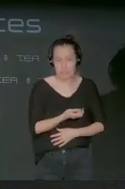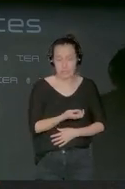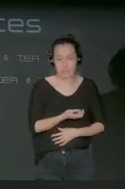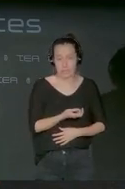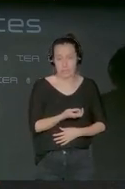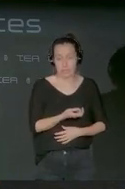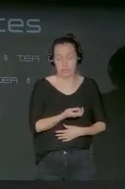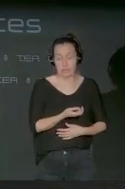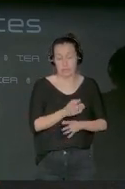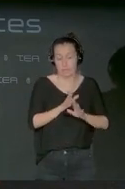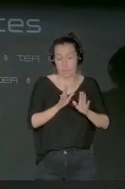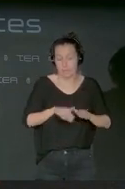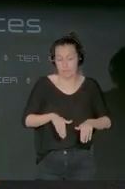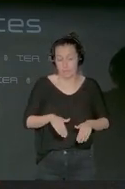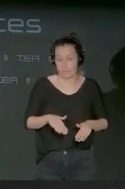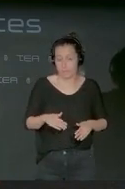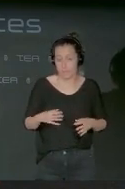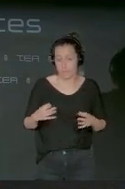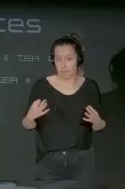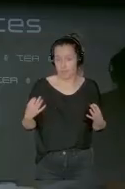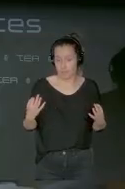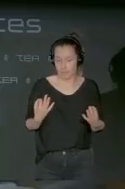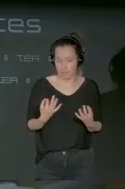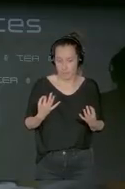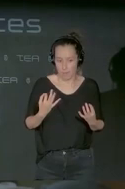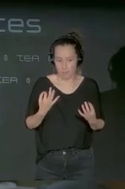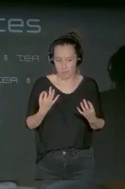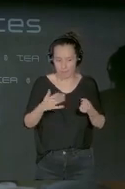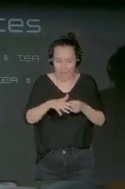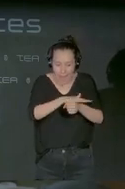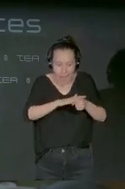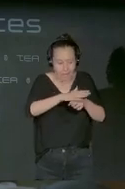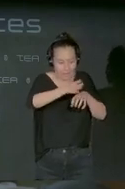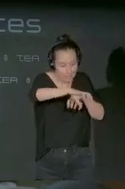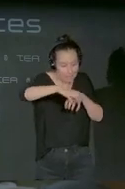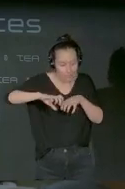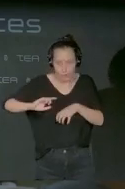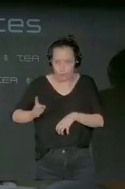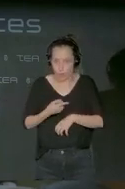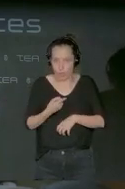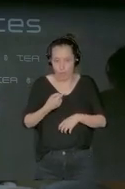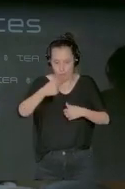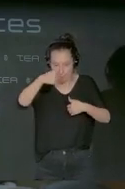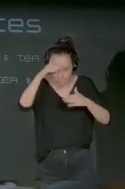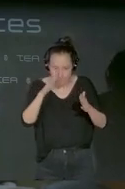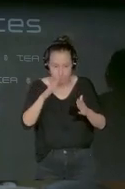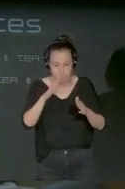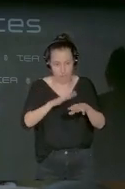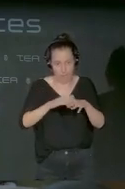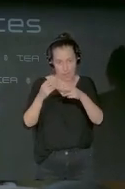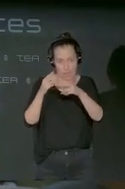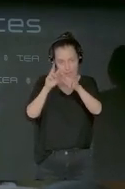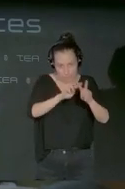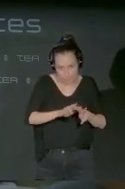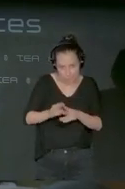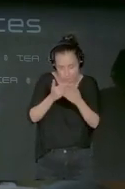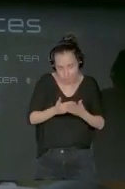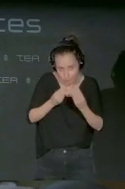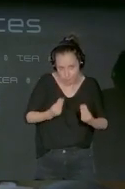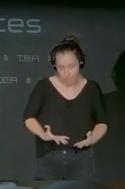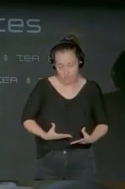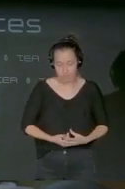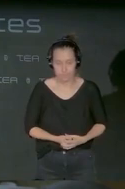areas. I think it may be so obvious that